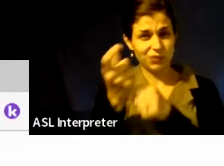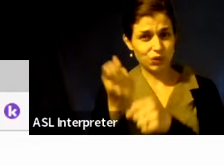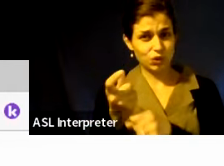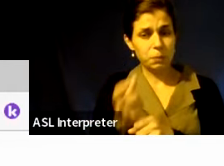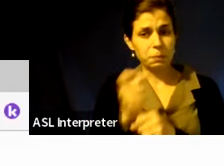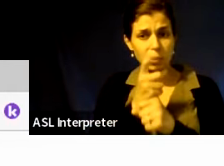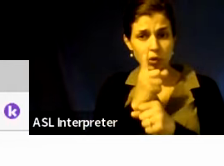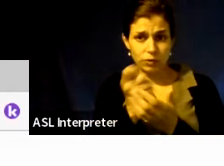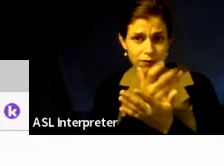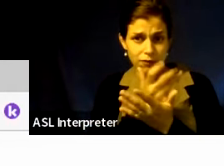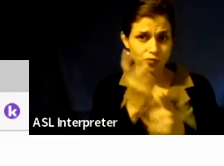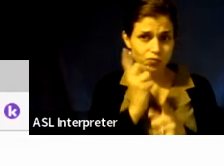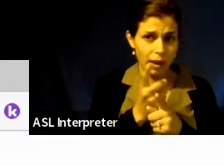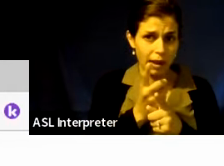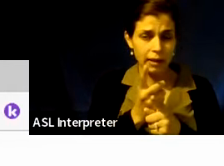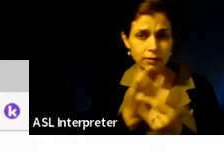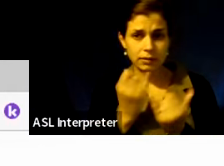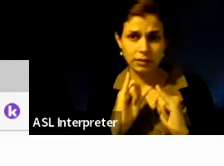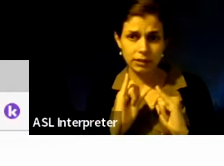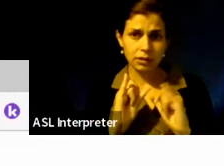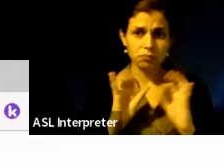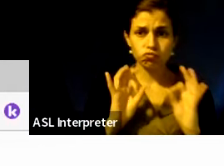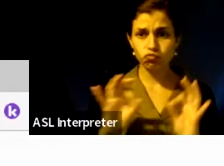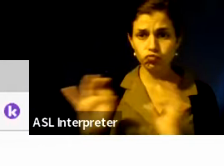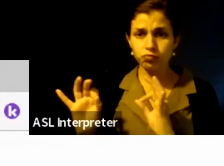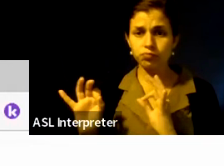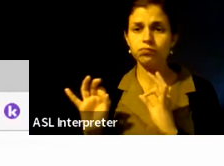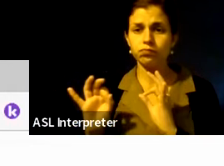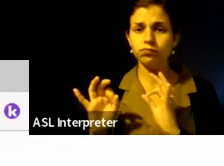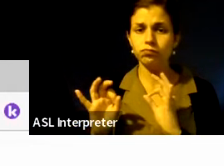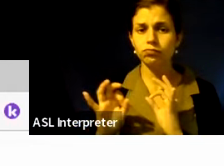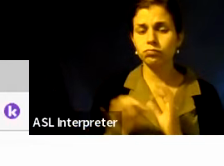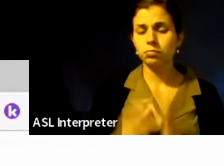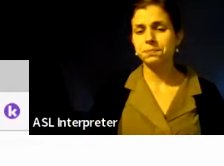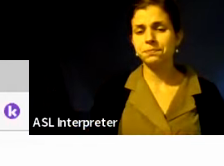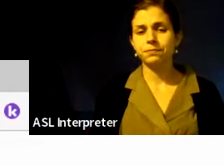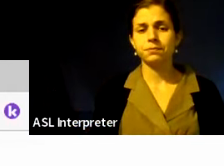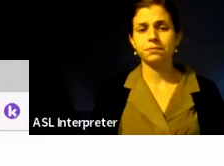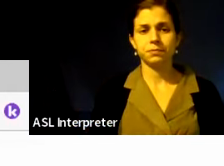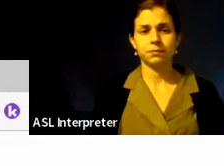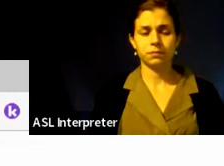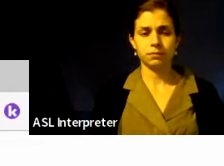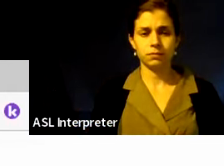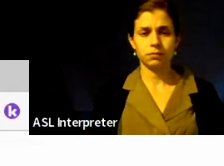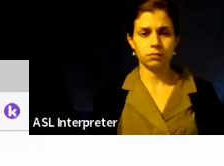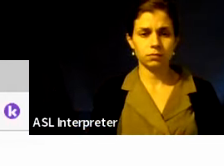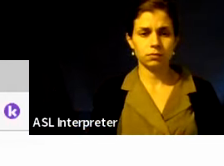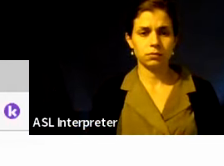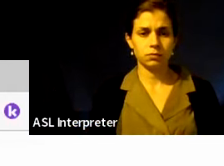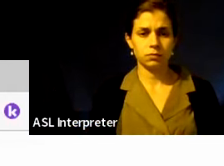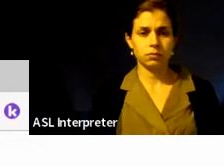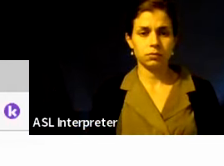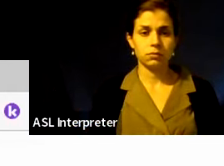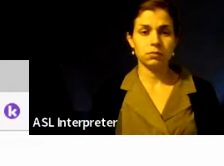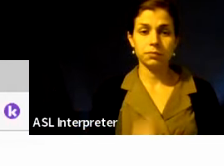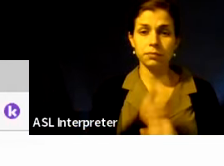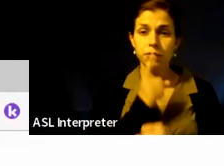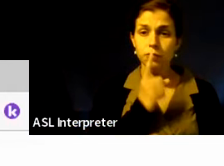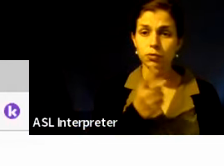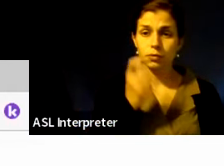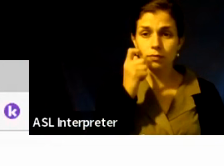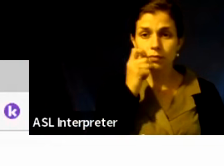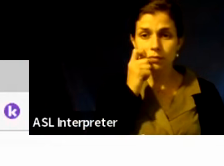to make sure that it's up to date. Just walk through, step through these steps. and make sure that the ethnicity and race and all that is